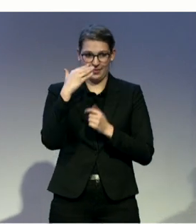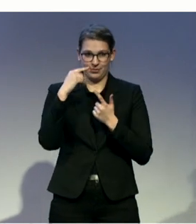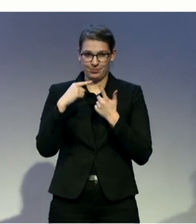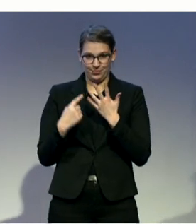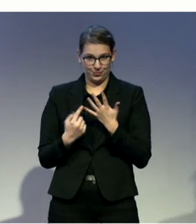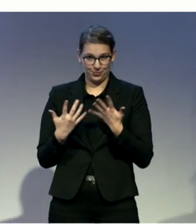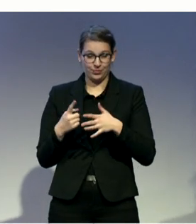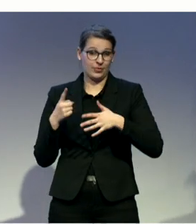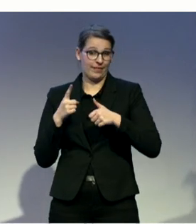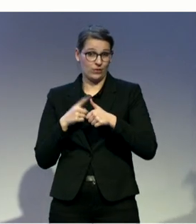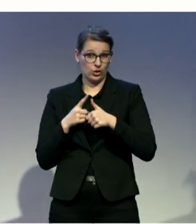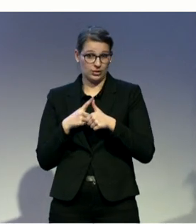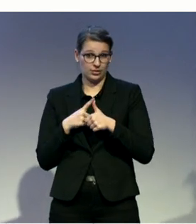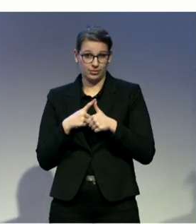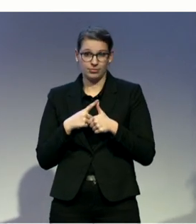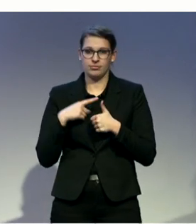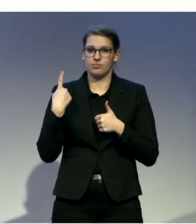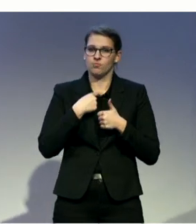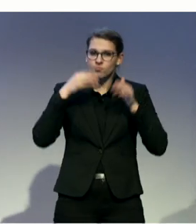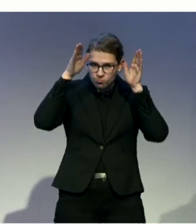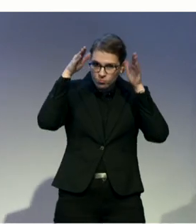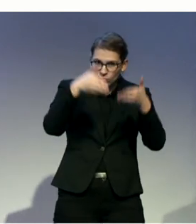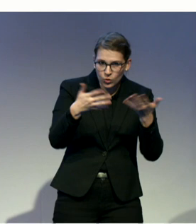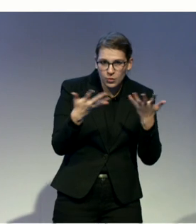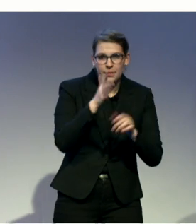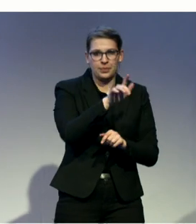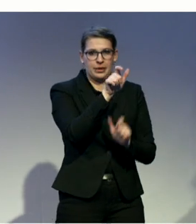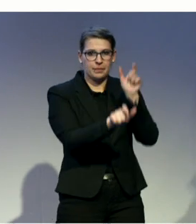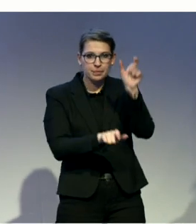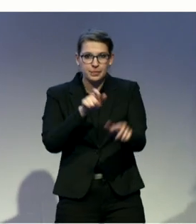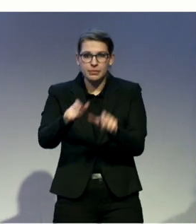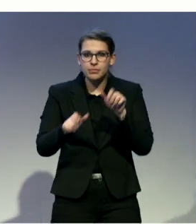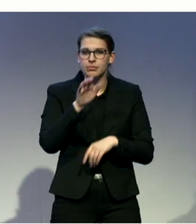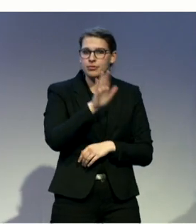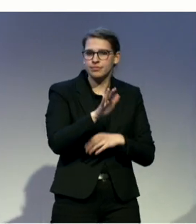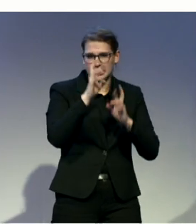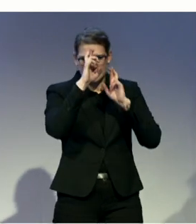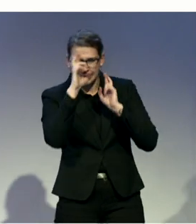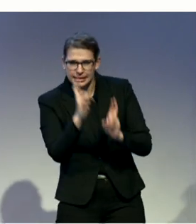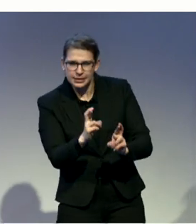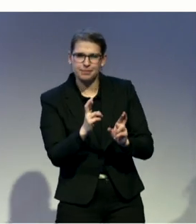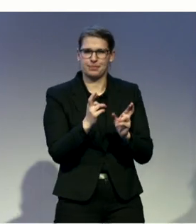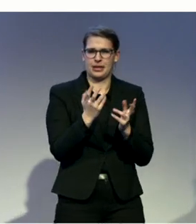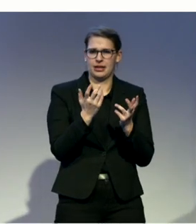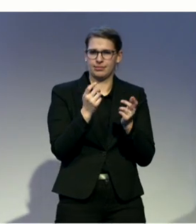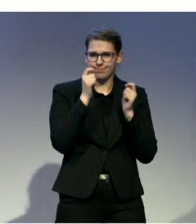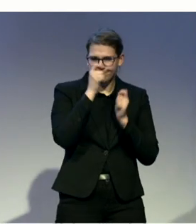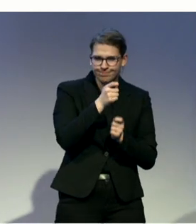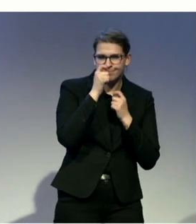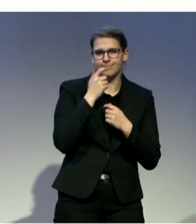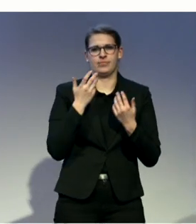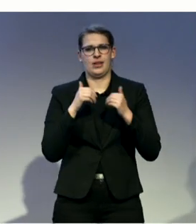First of all, it's about the people, the way we approach the people with respect. We give individualized